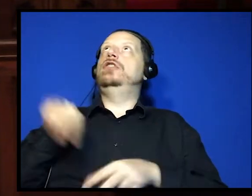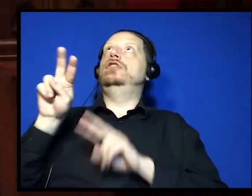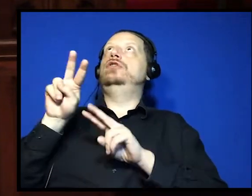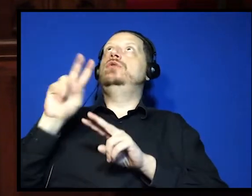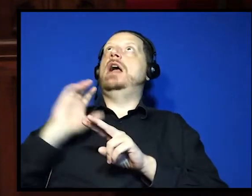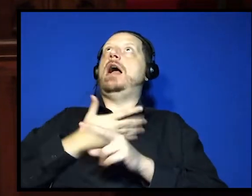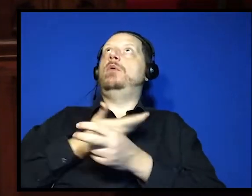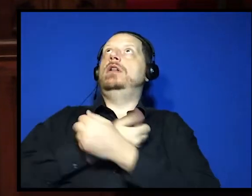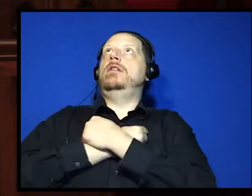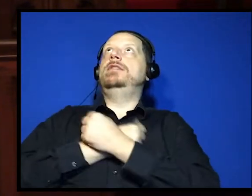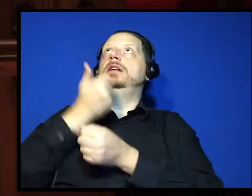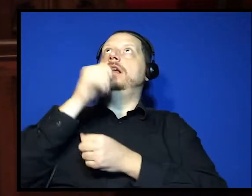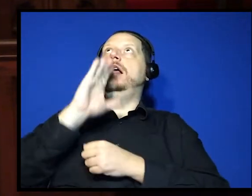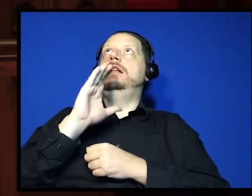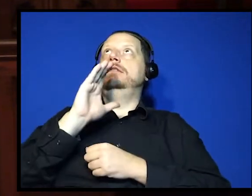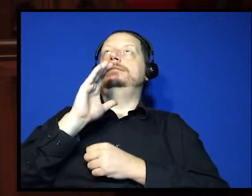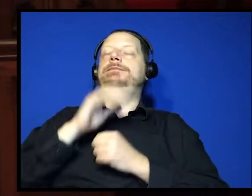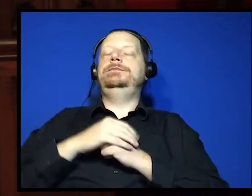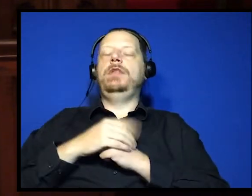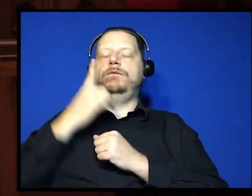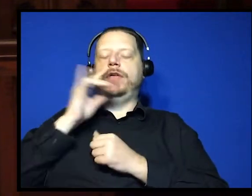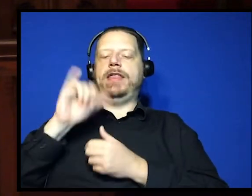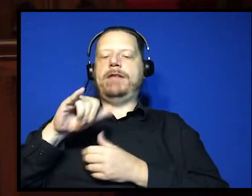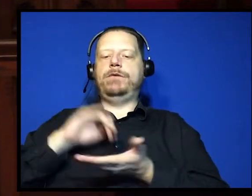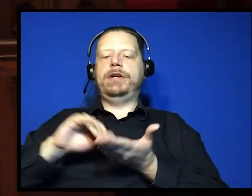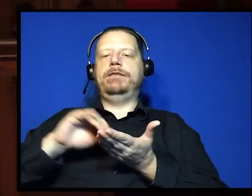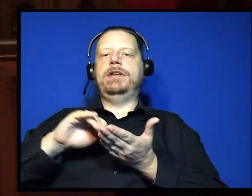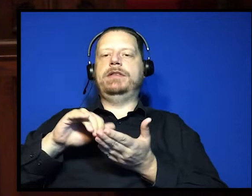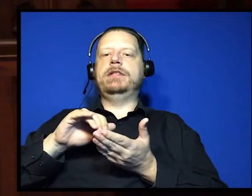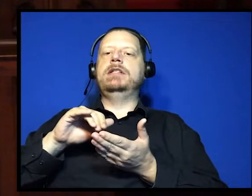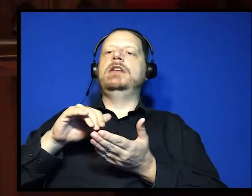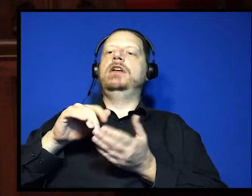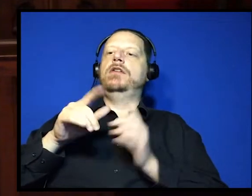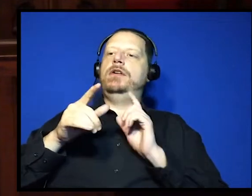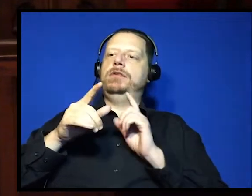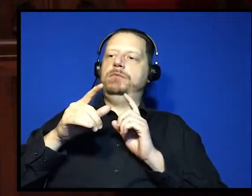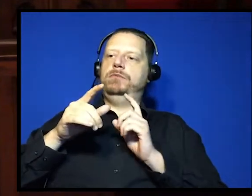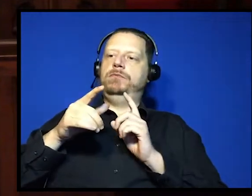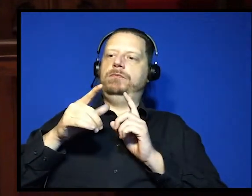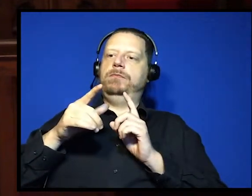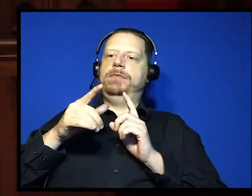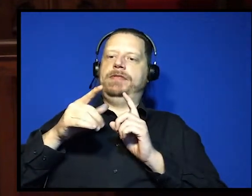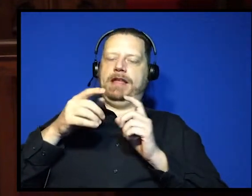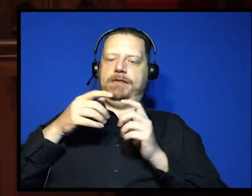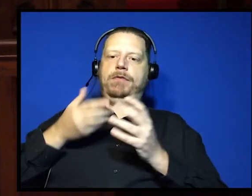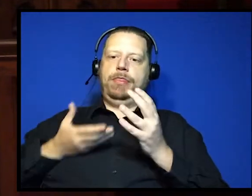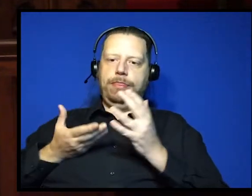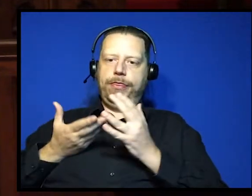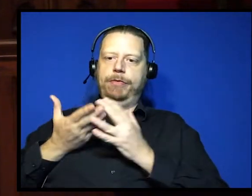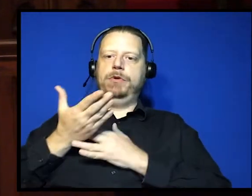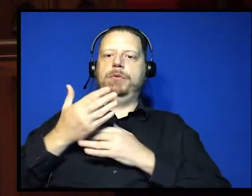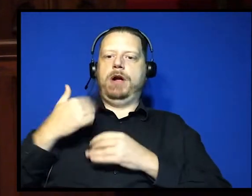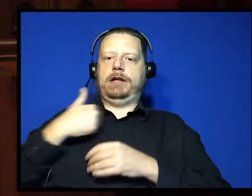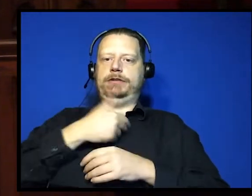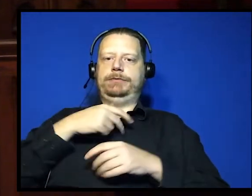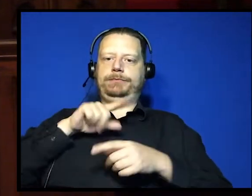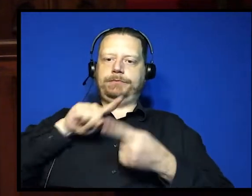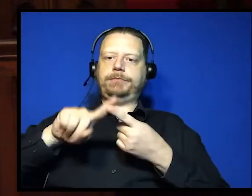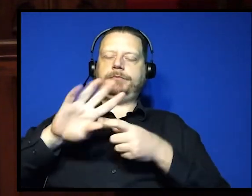to our loving God for that forgiveness which flows through us and out into the